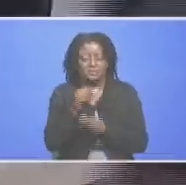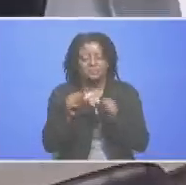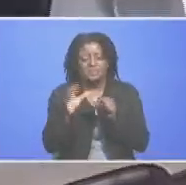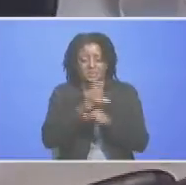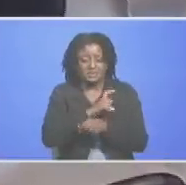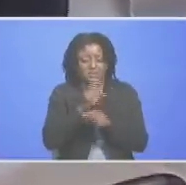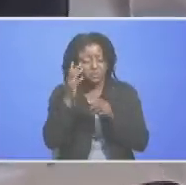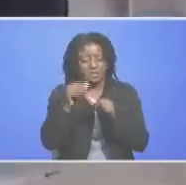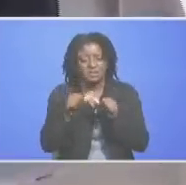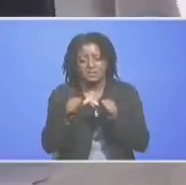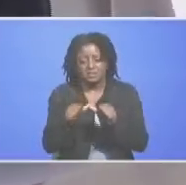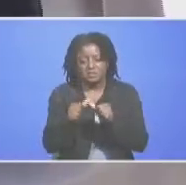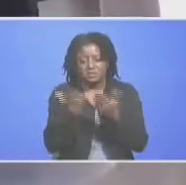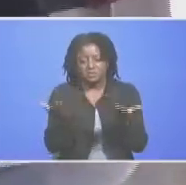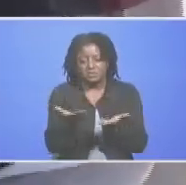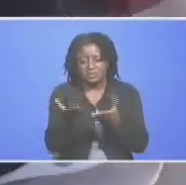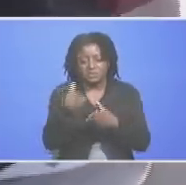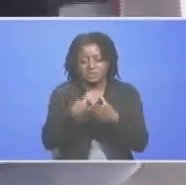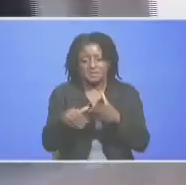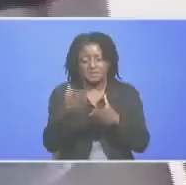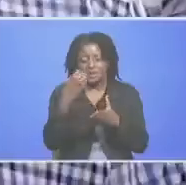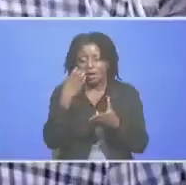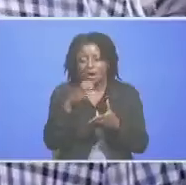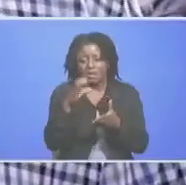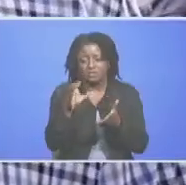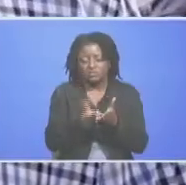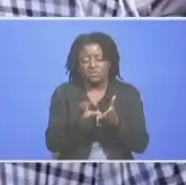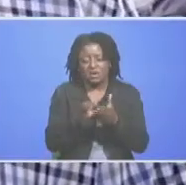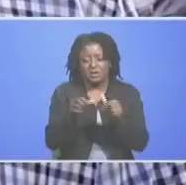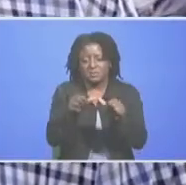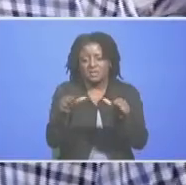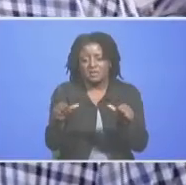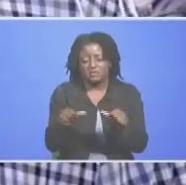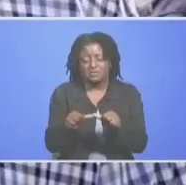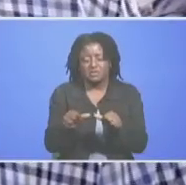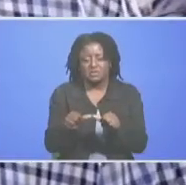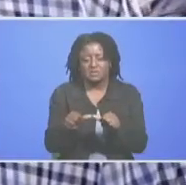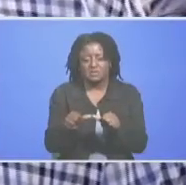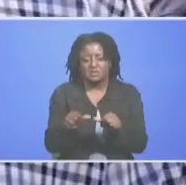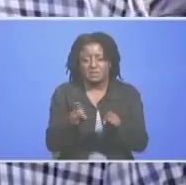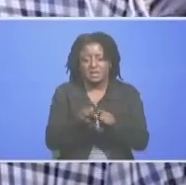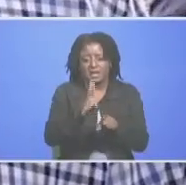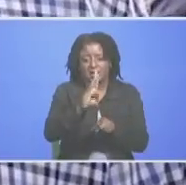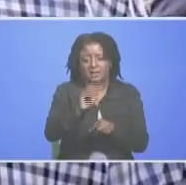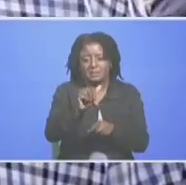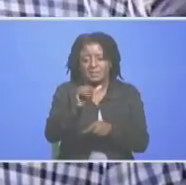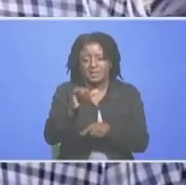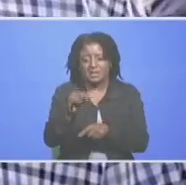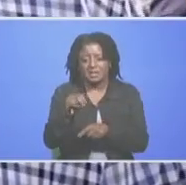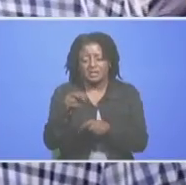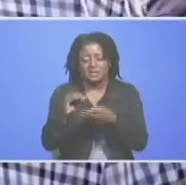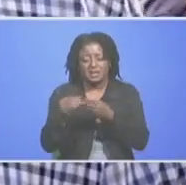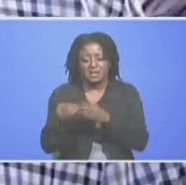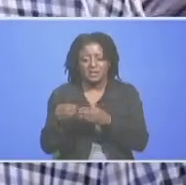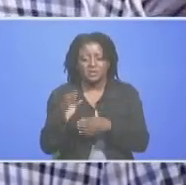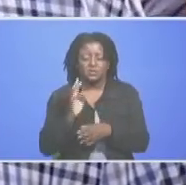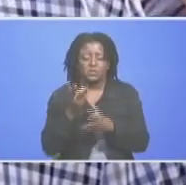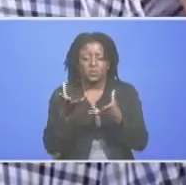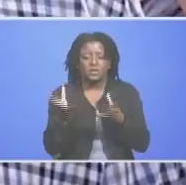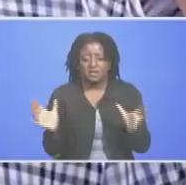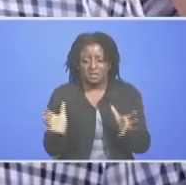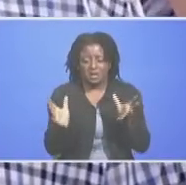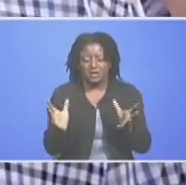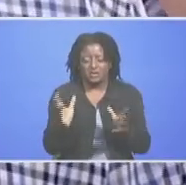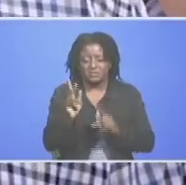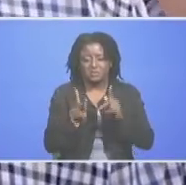areas like Baintown. And we want to encourage members of the public that if you see any suspicious movements